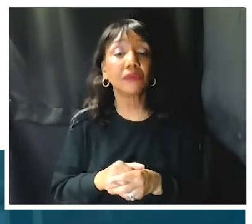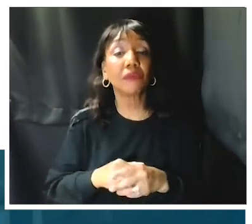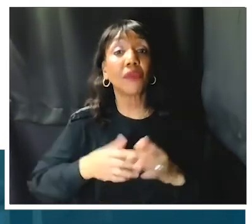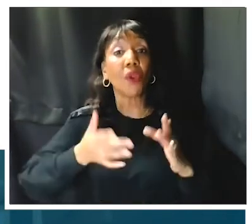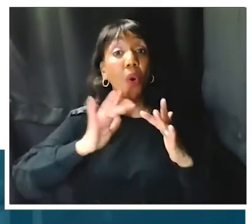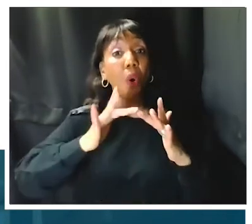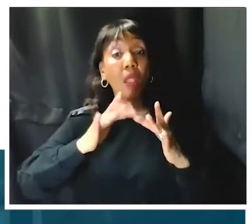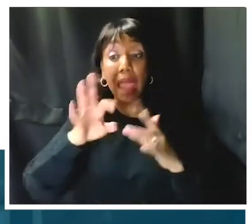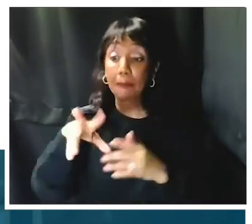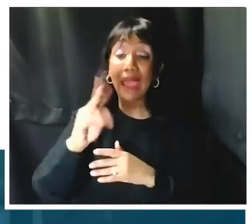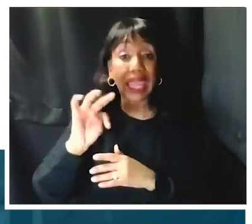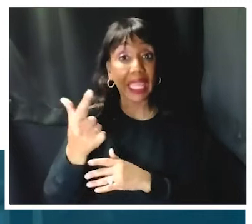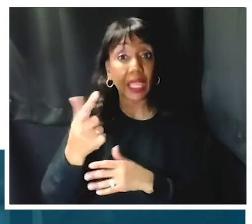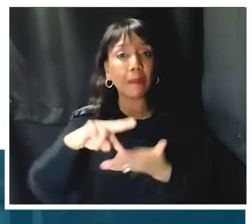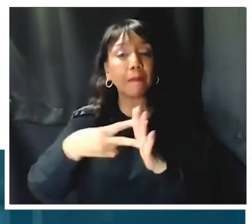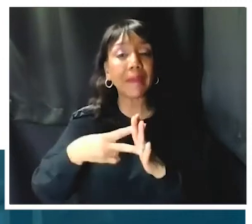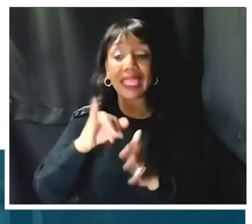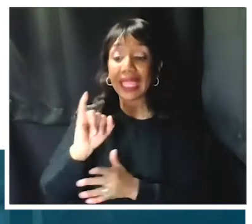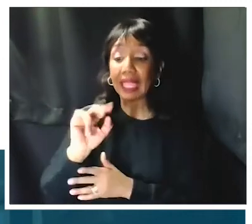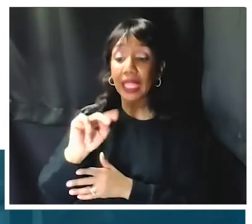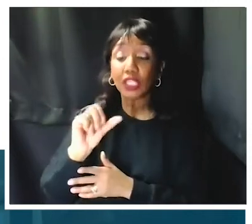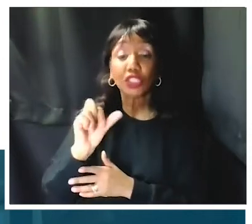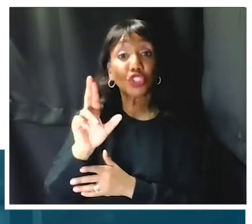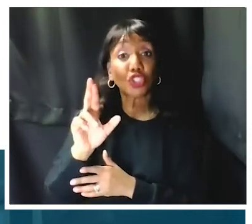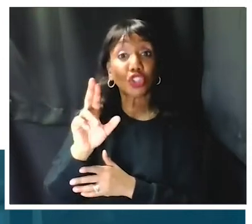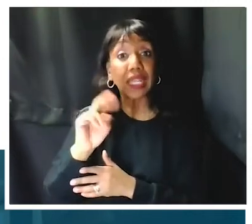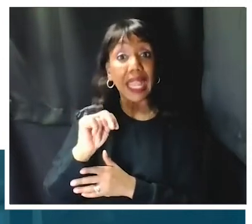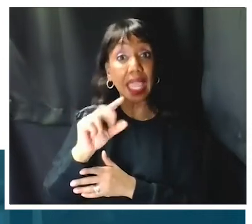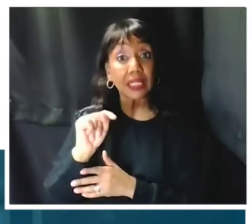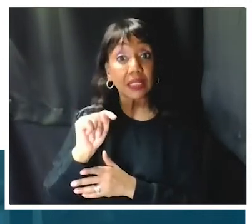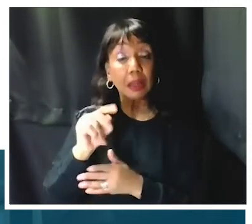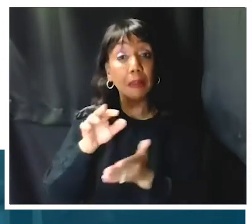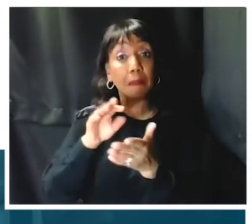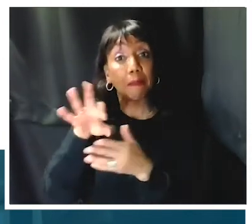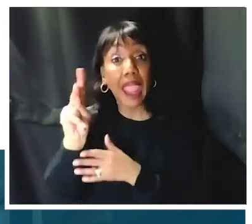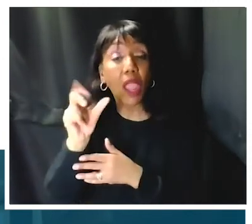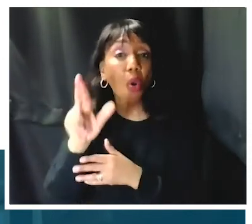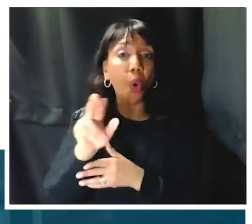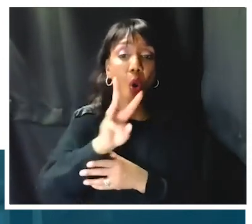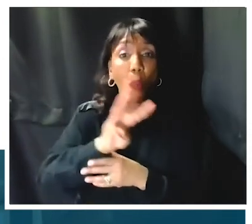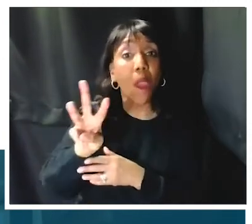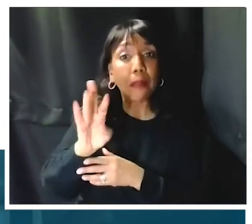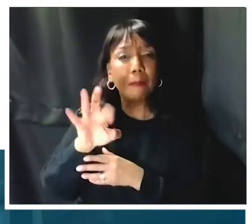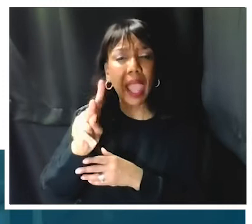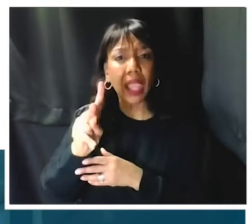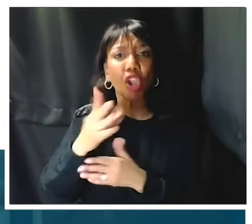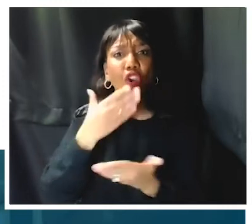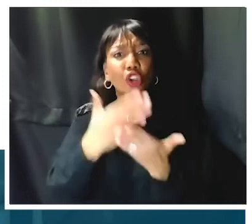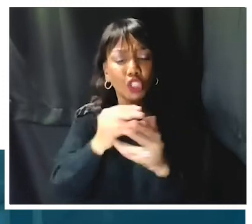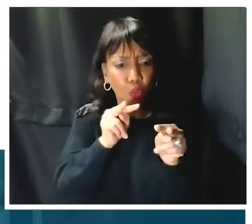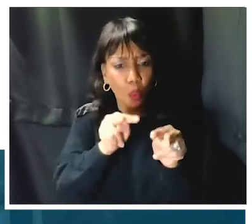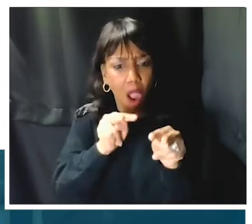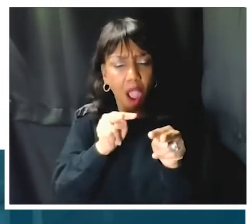Online banking, also known as internet banking or web banking, is a great way to monitor your account to ensure that you did